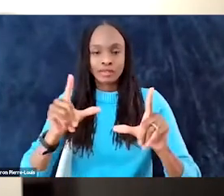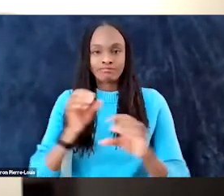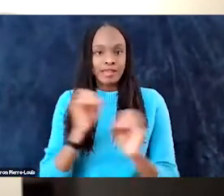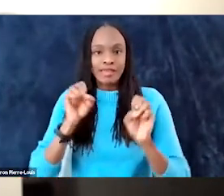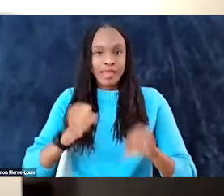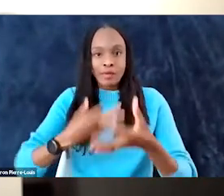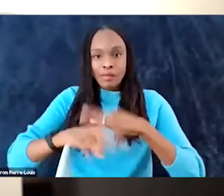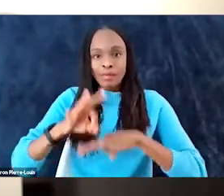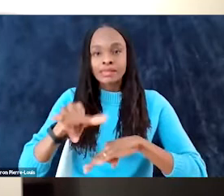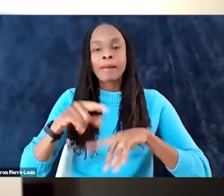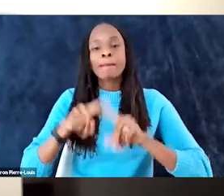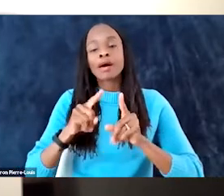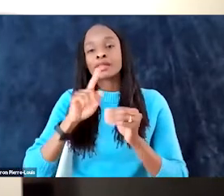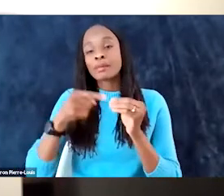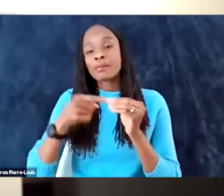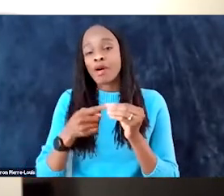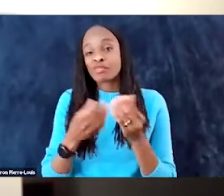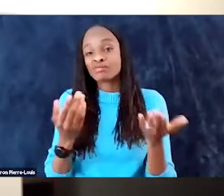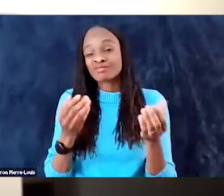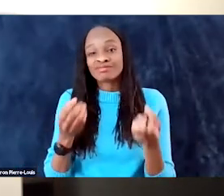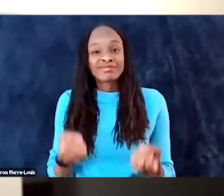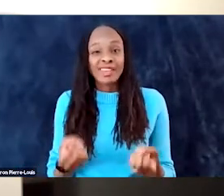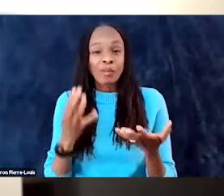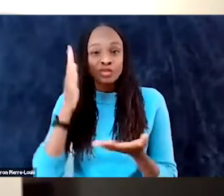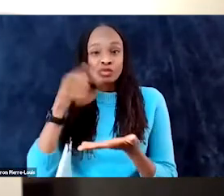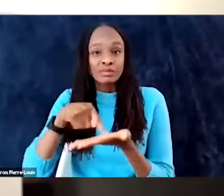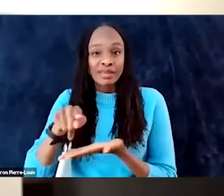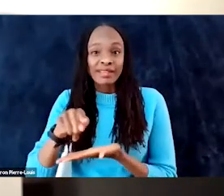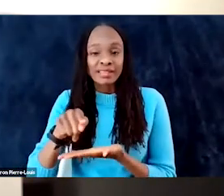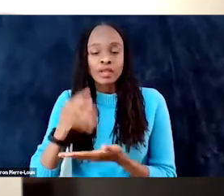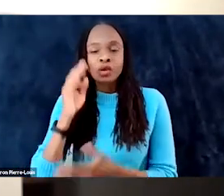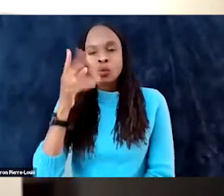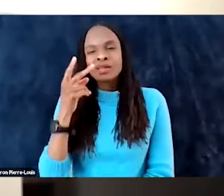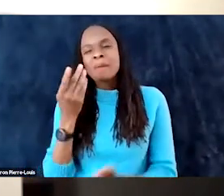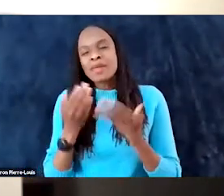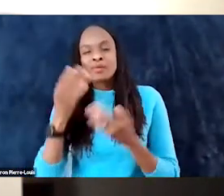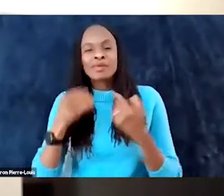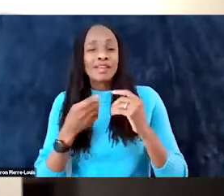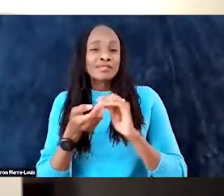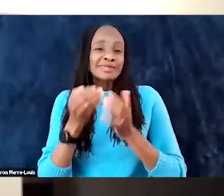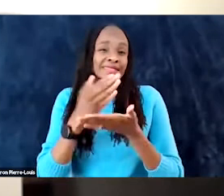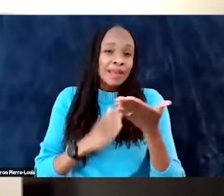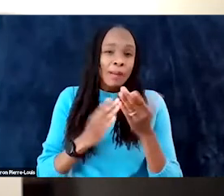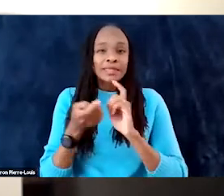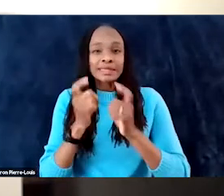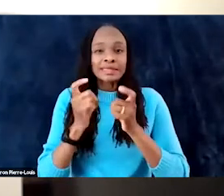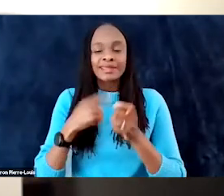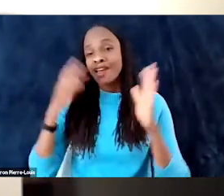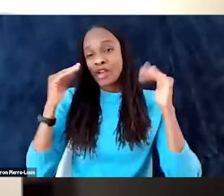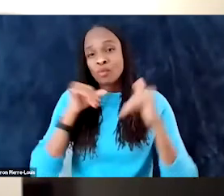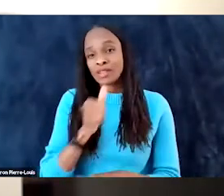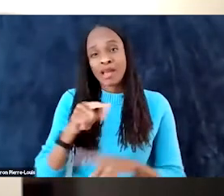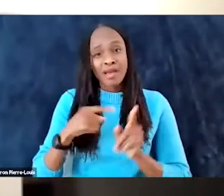is what they're going to be paid. And I will see. There may be some adjustments. I hope not, but I don't think it's